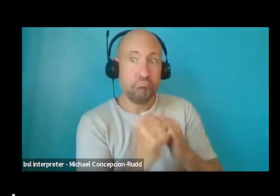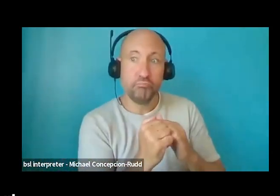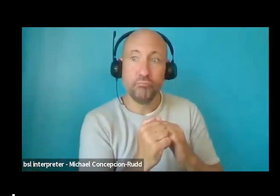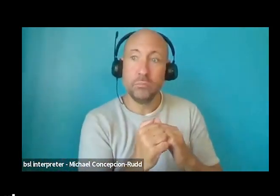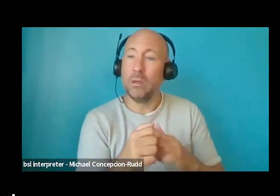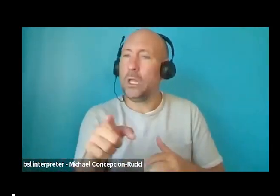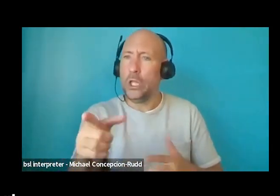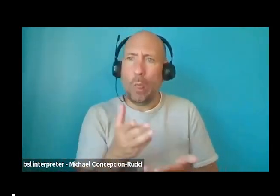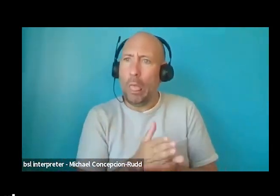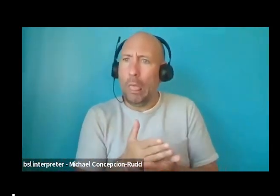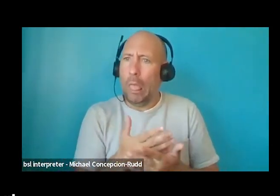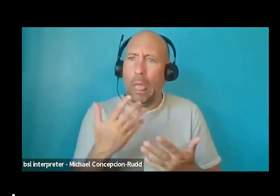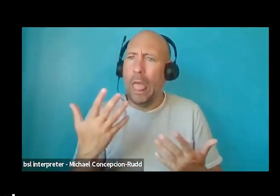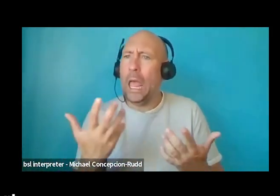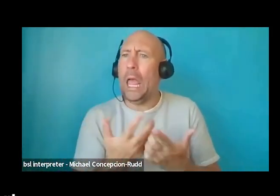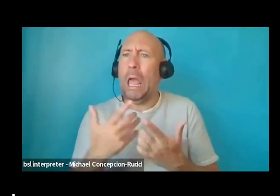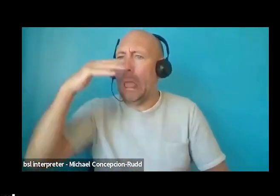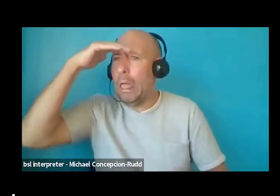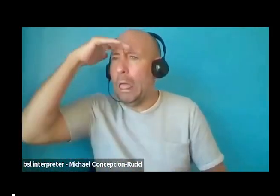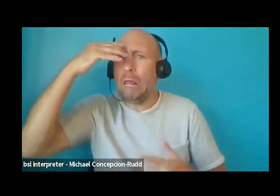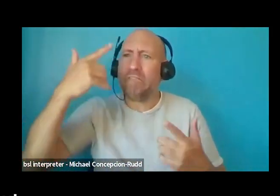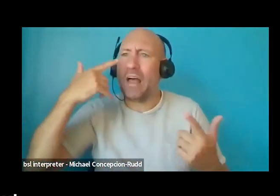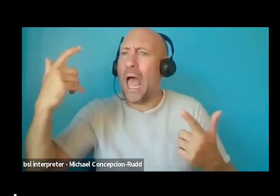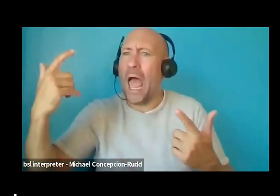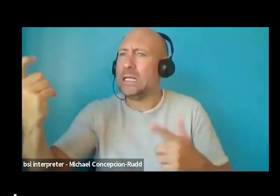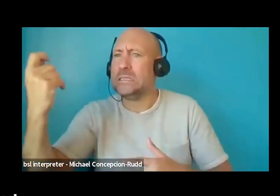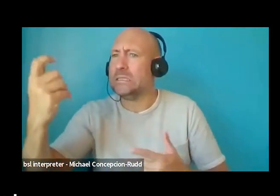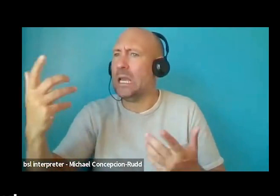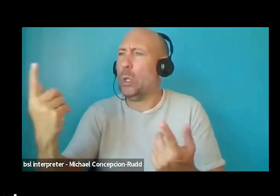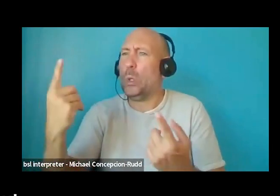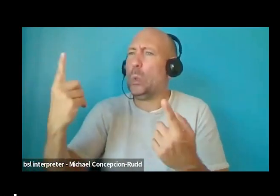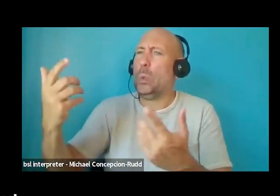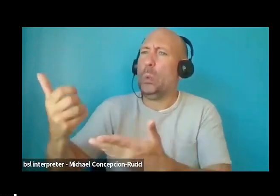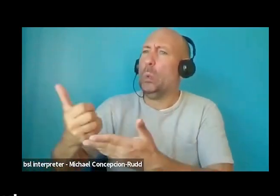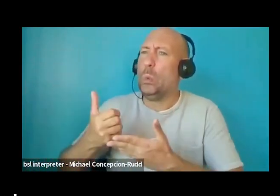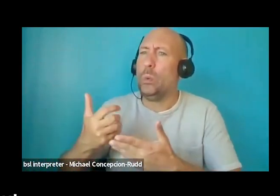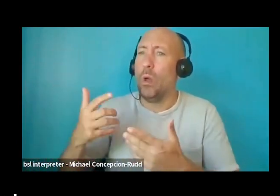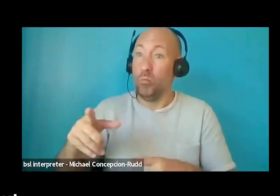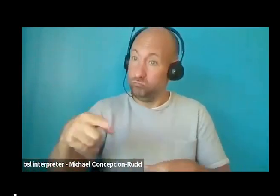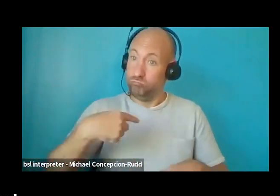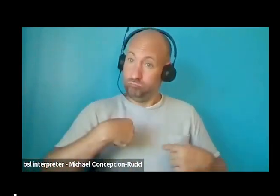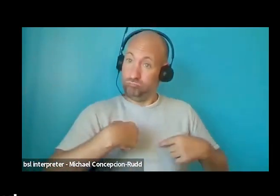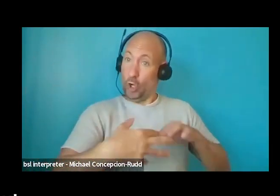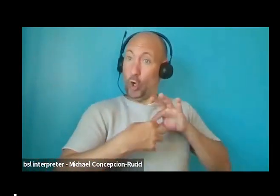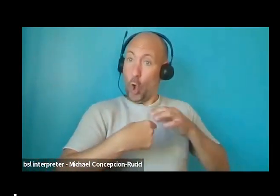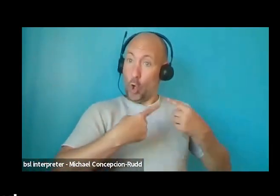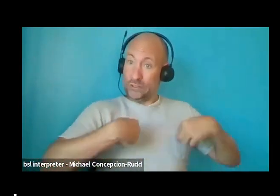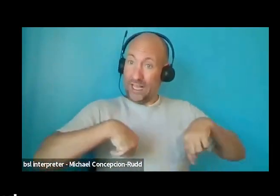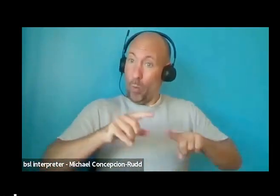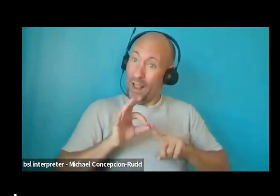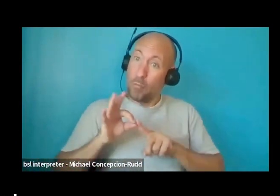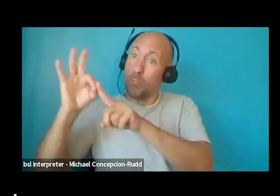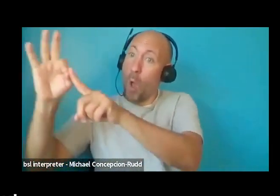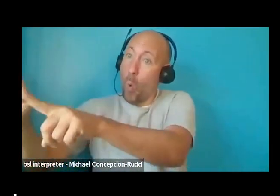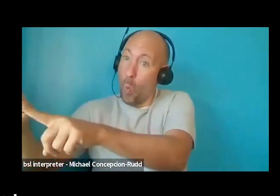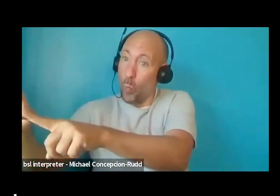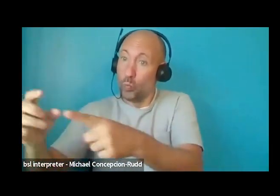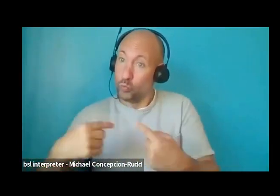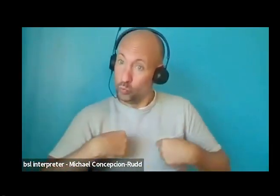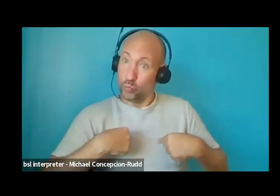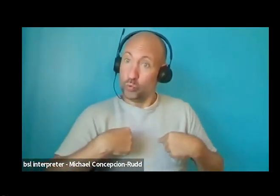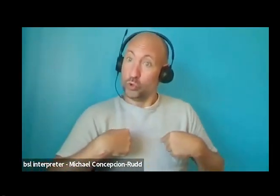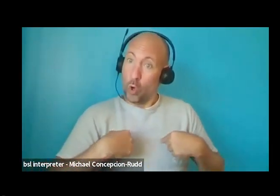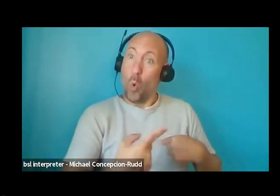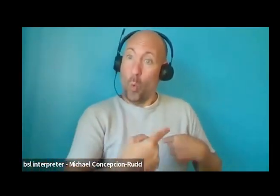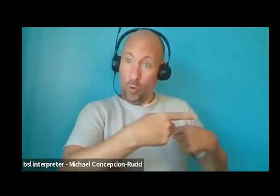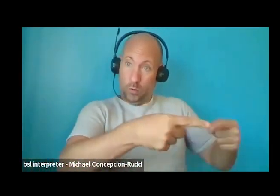support with matchmaking with a partner in Italy, you can contact us and we will put your proposal and interest forward